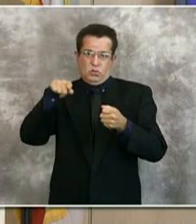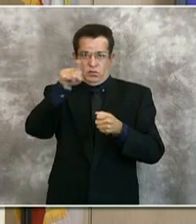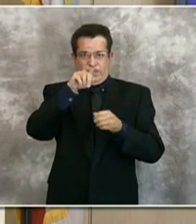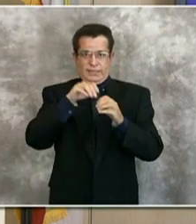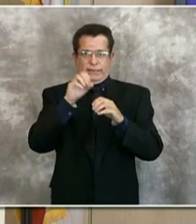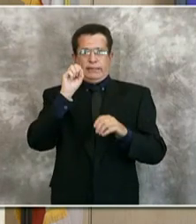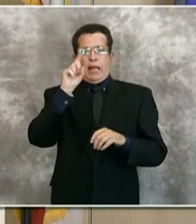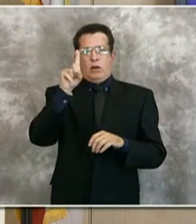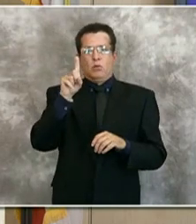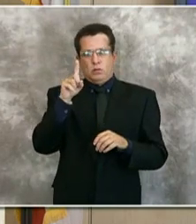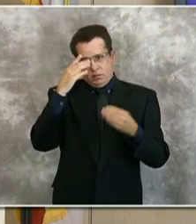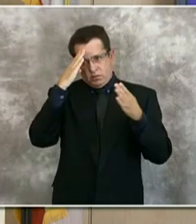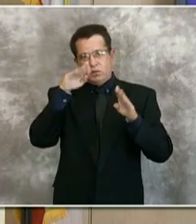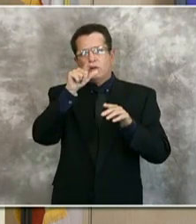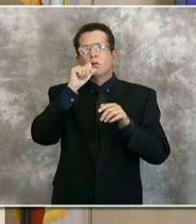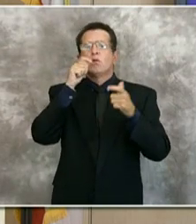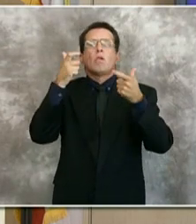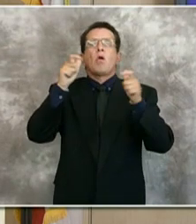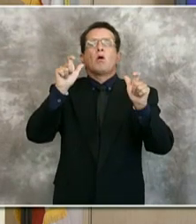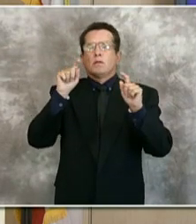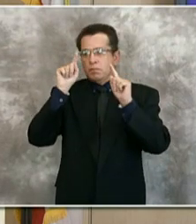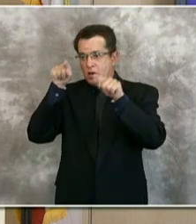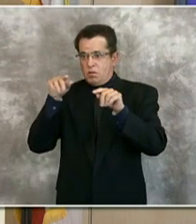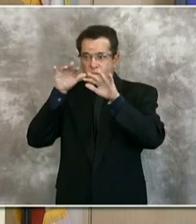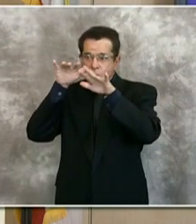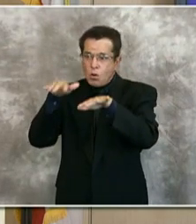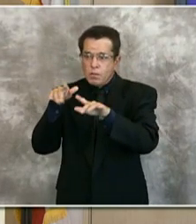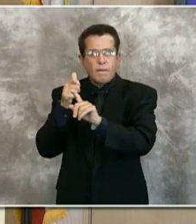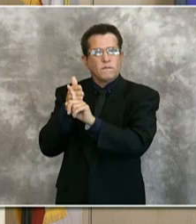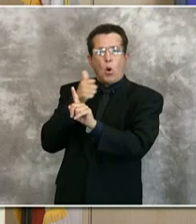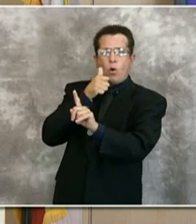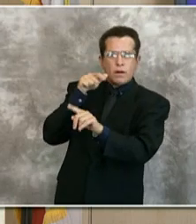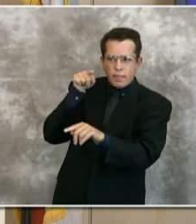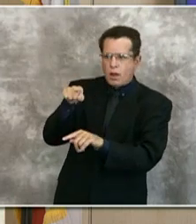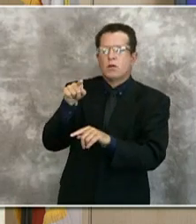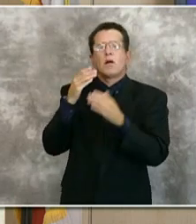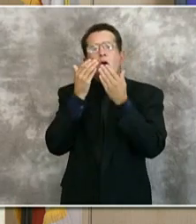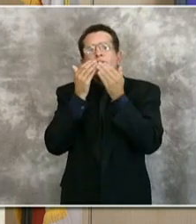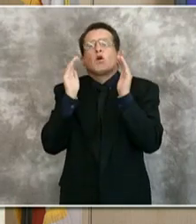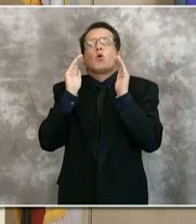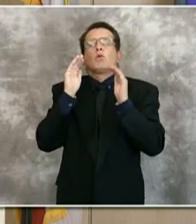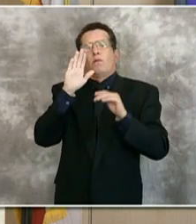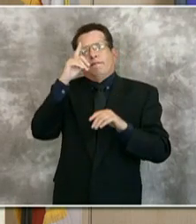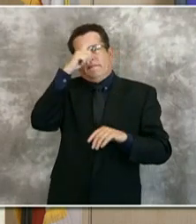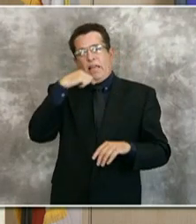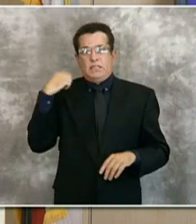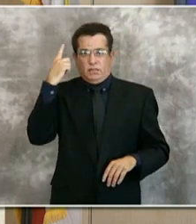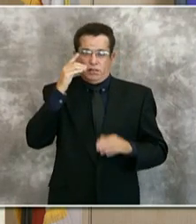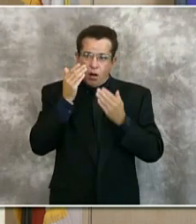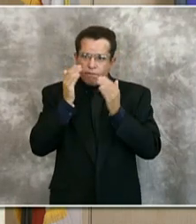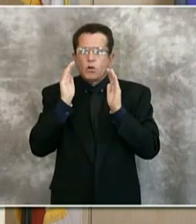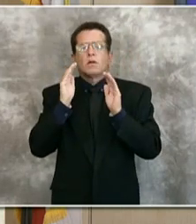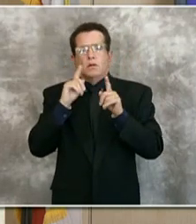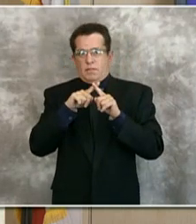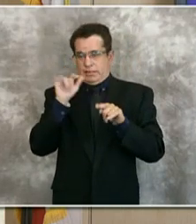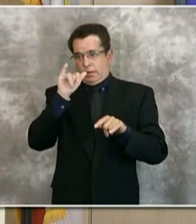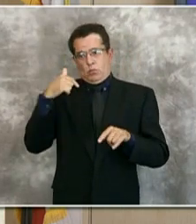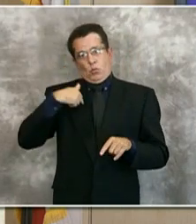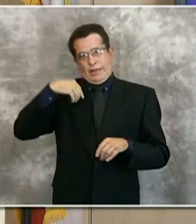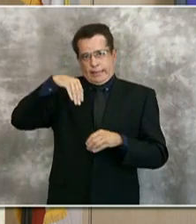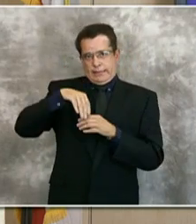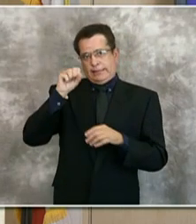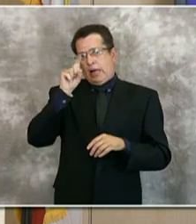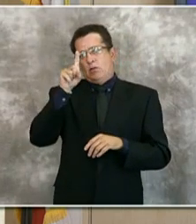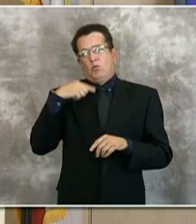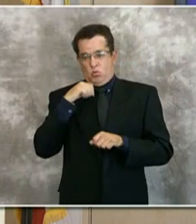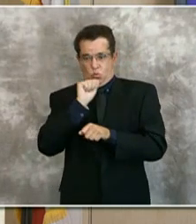slow the spread, avoiding large indoor crowds, utilizing face coverings, hand washing, we also work very hard here at the county every single day to